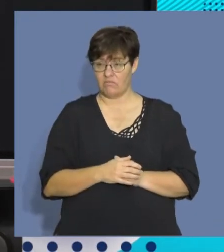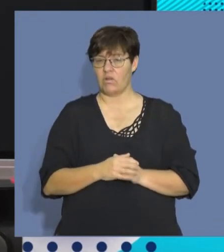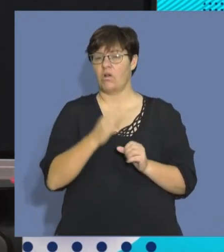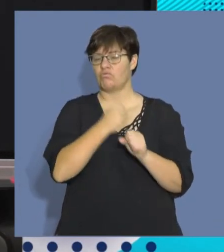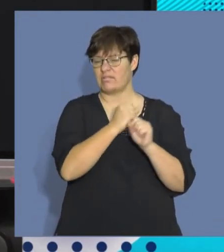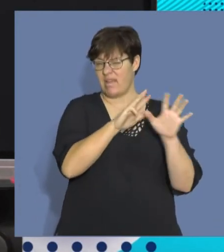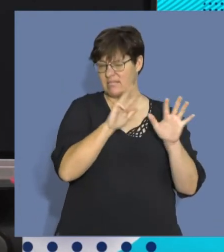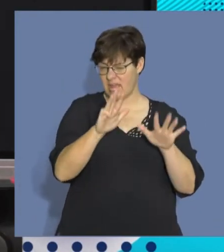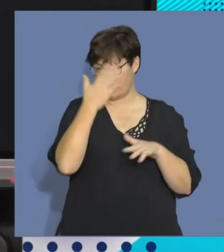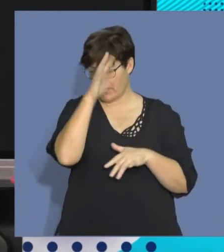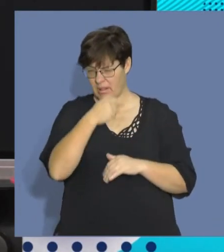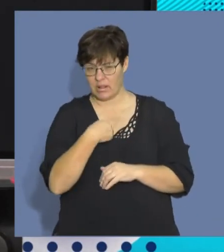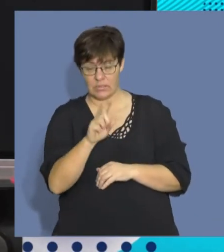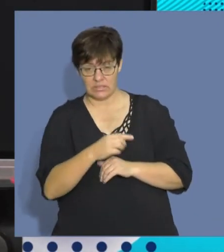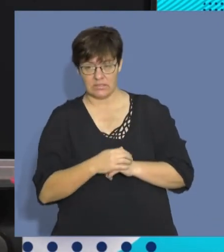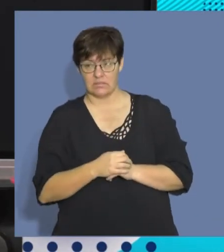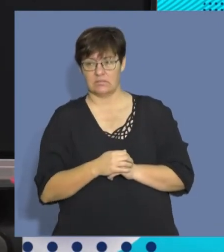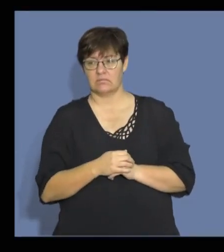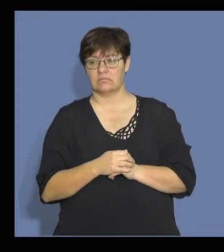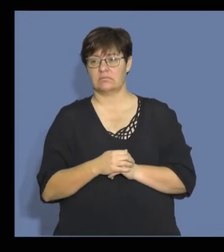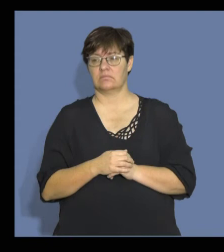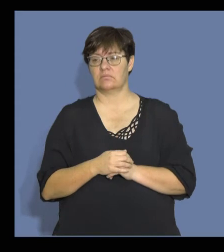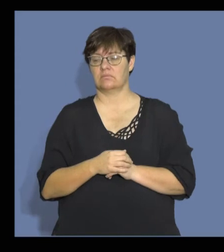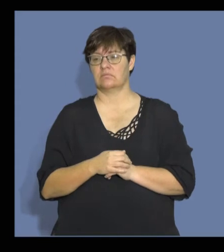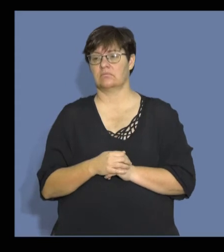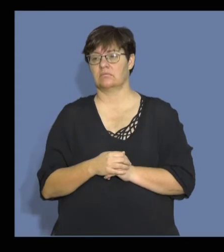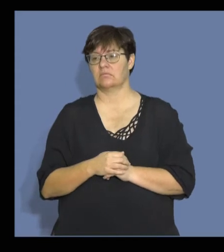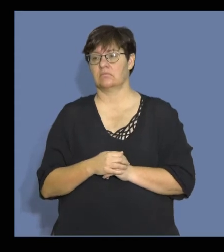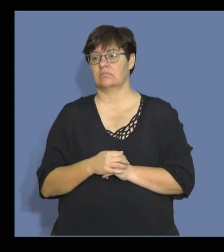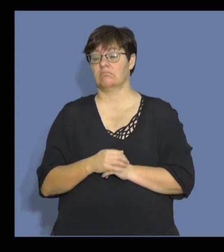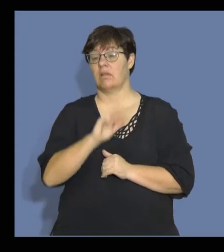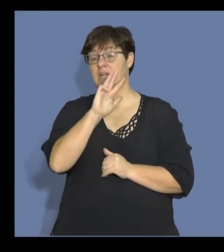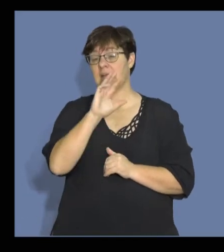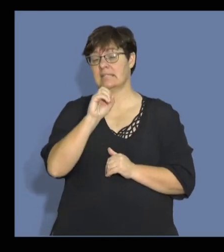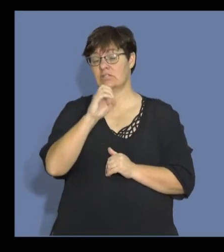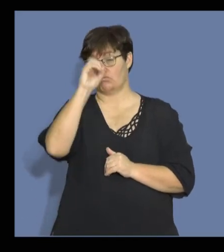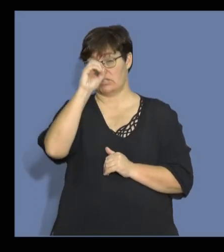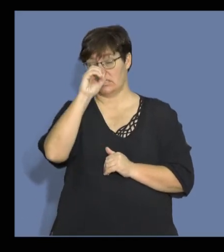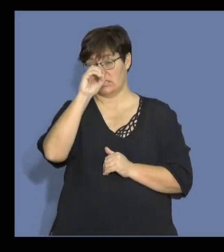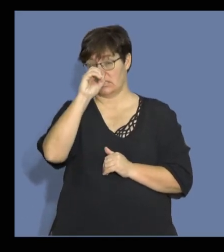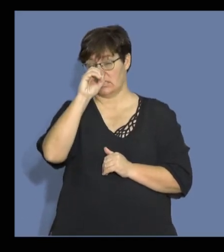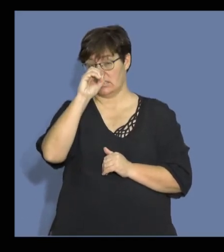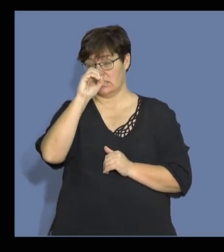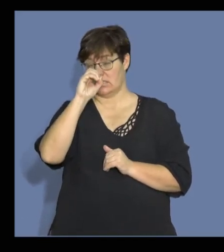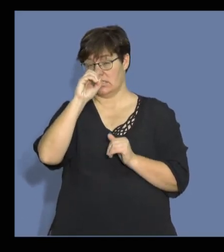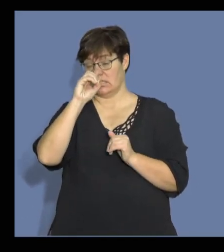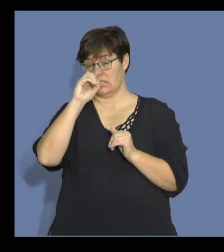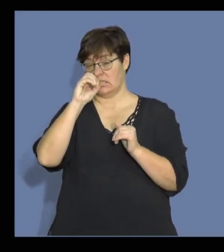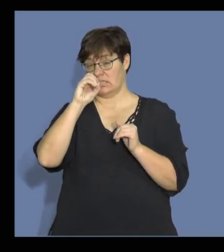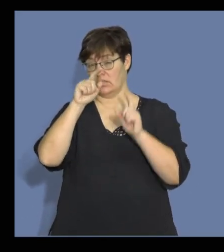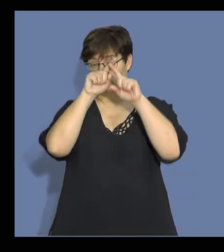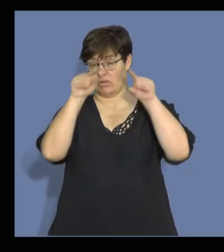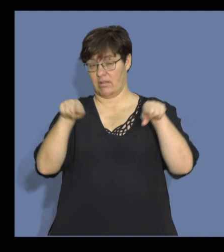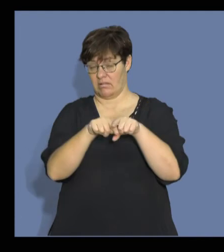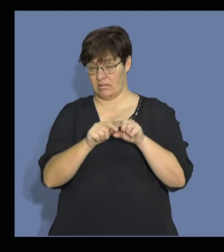know from grade 8 and 9, is that if I have a right-angled triangle, this